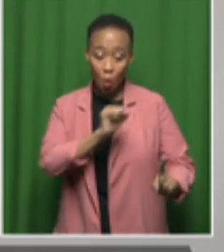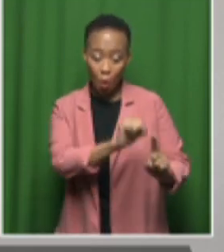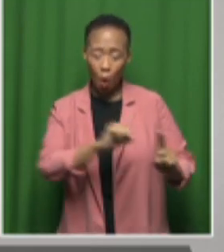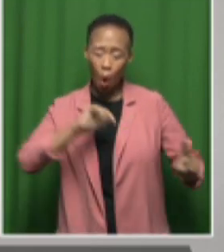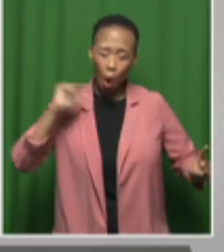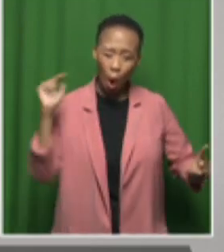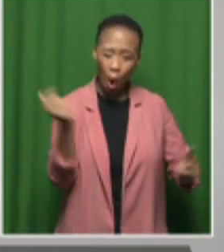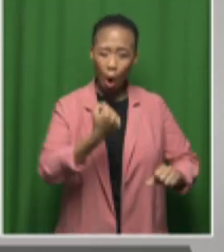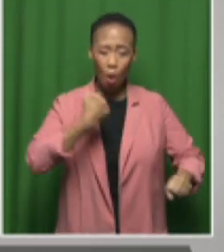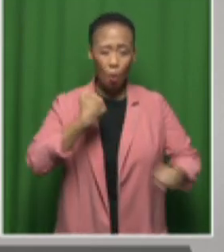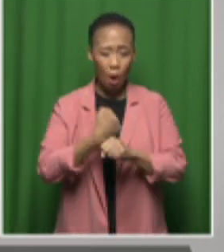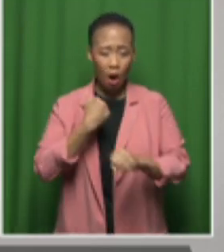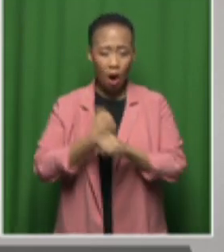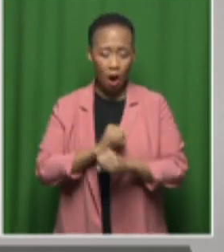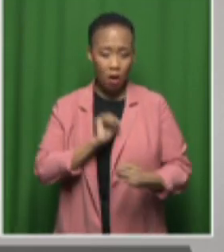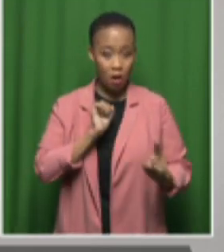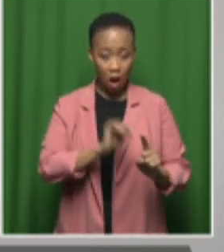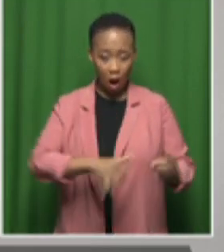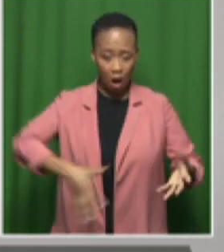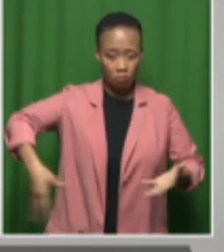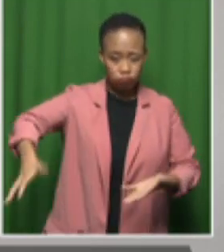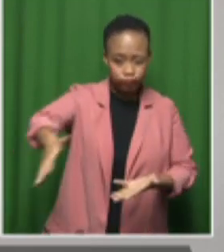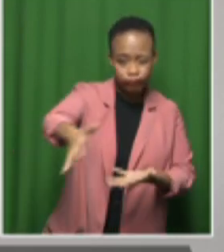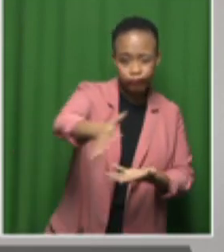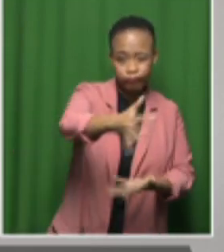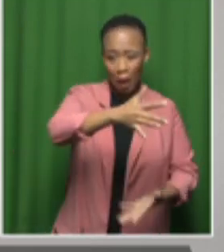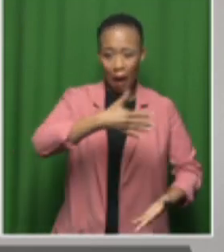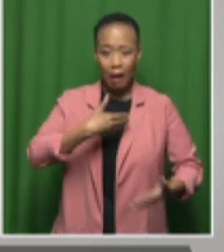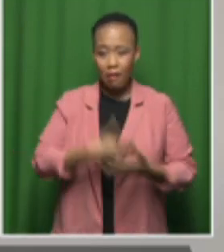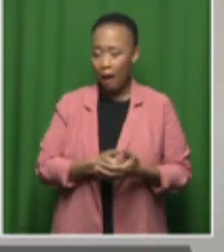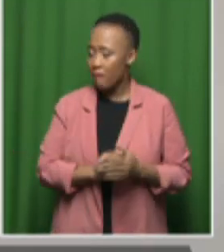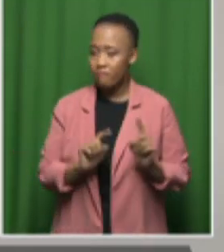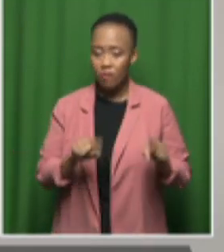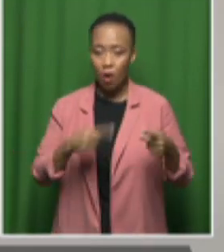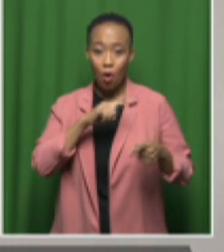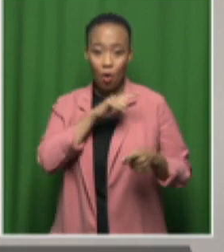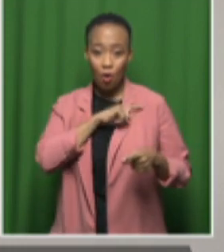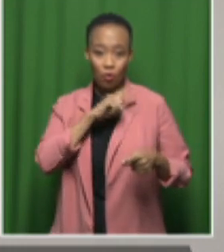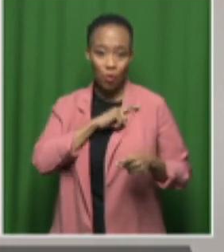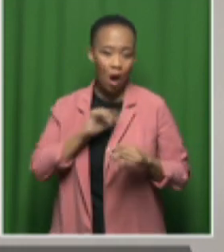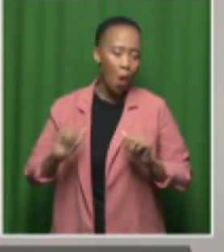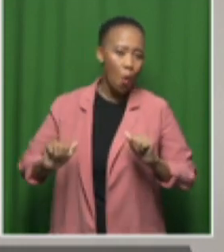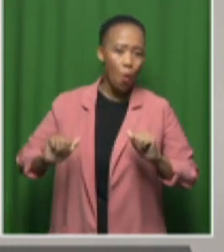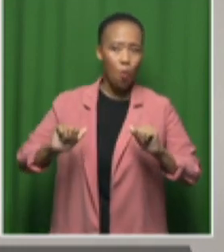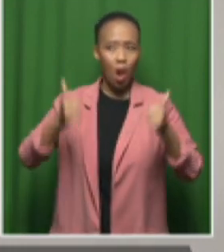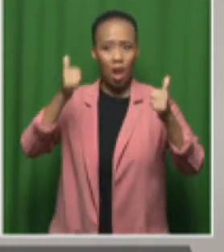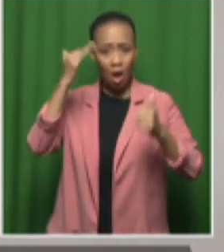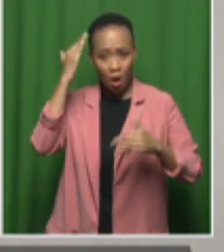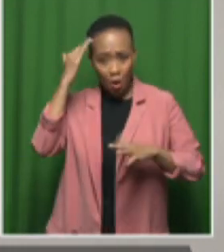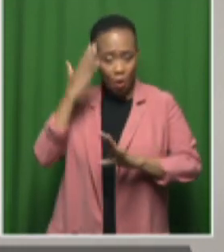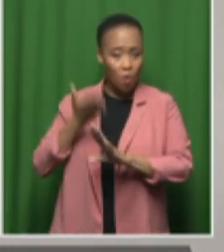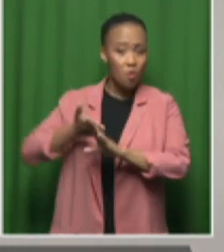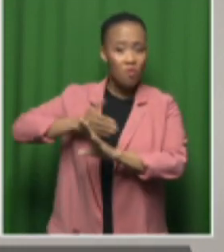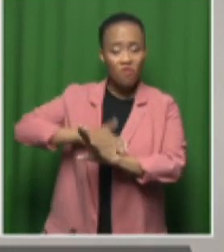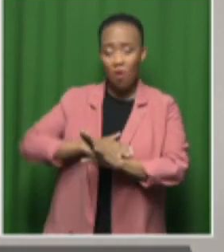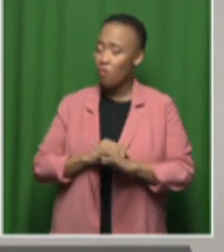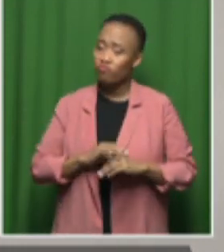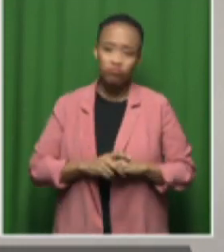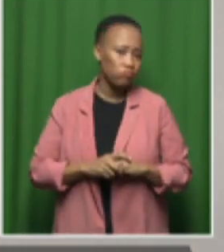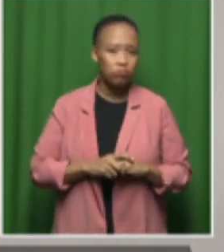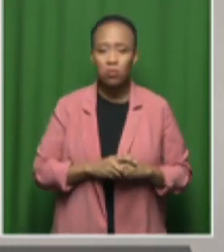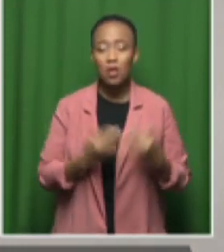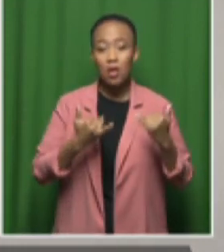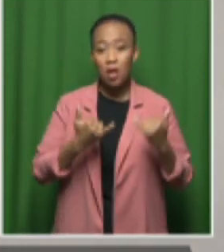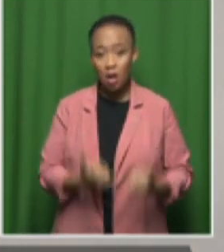together. But we have the most generous collectors of her work who are very excited to show